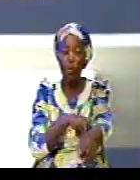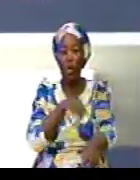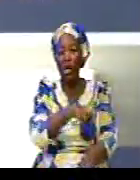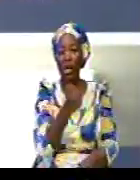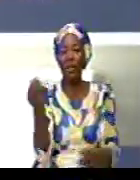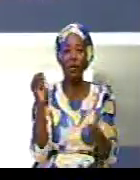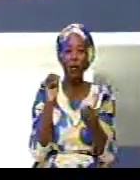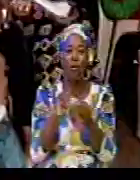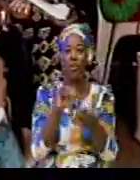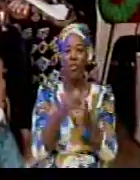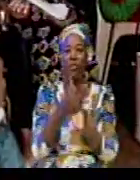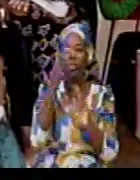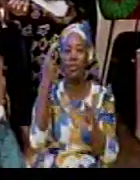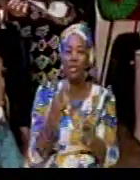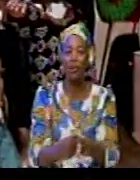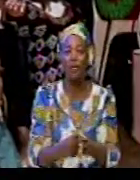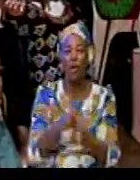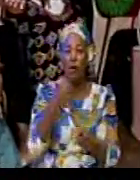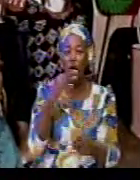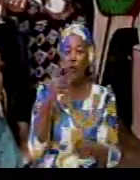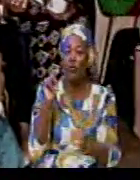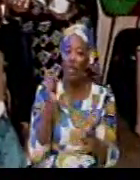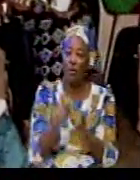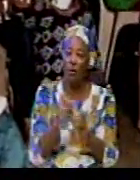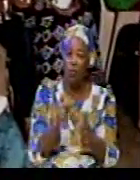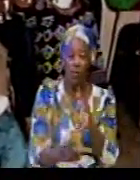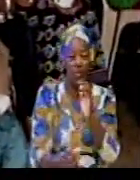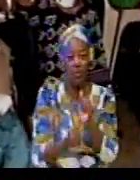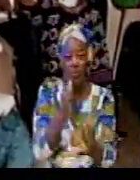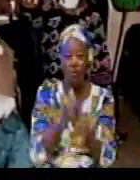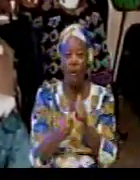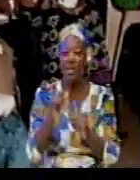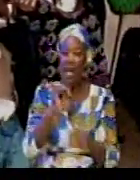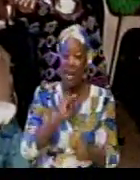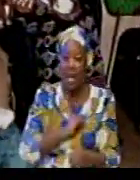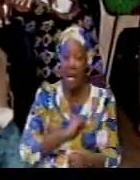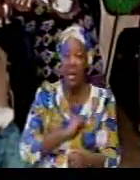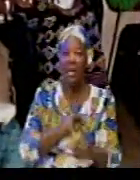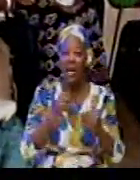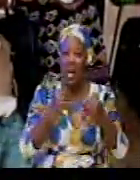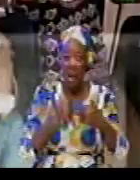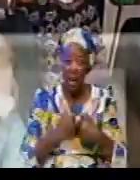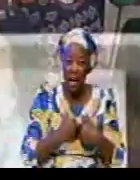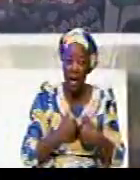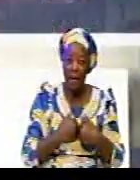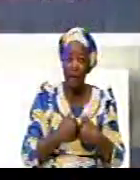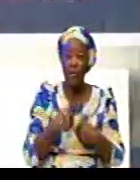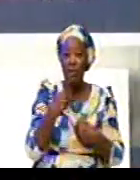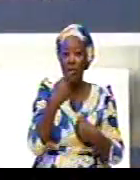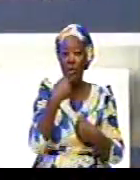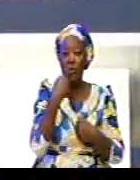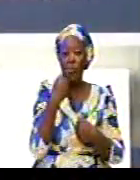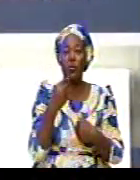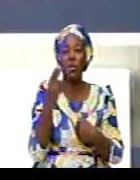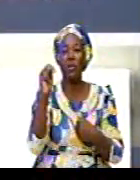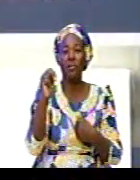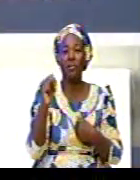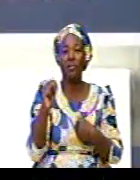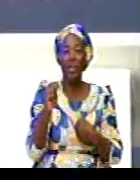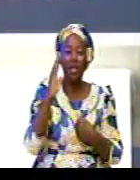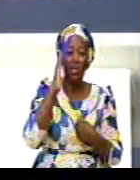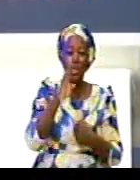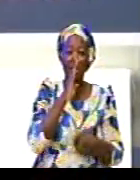my words be prolonged anymore, but the word which